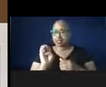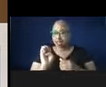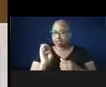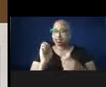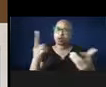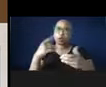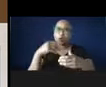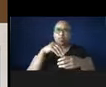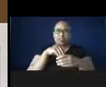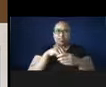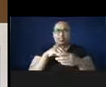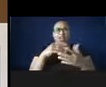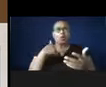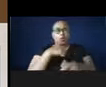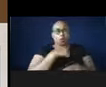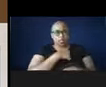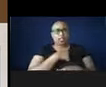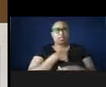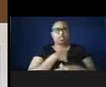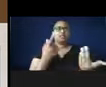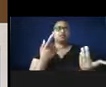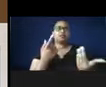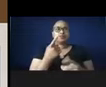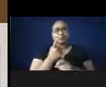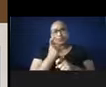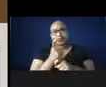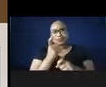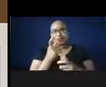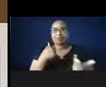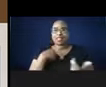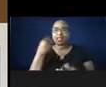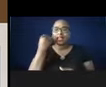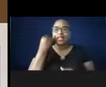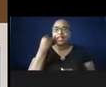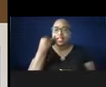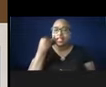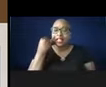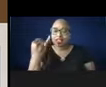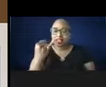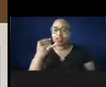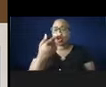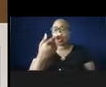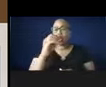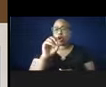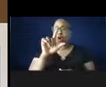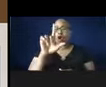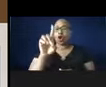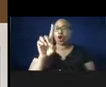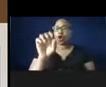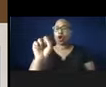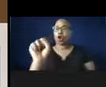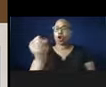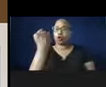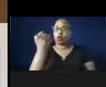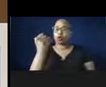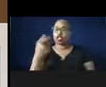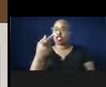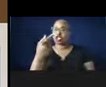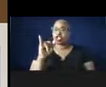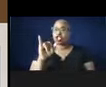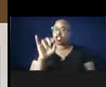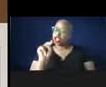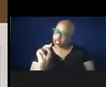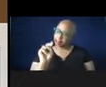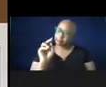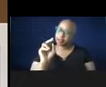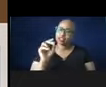well, what if Gold's Gym submits an RFEI? Well, you know, you don't want weights